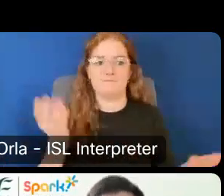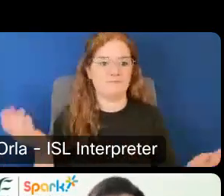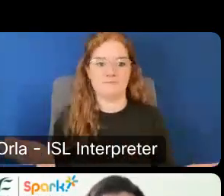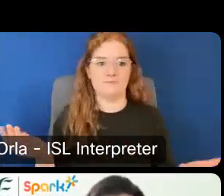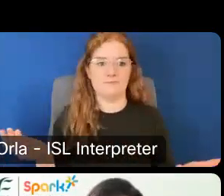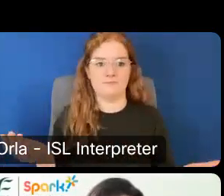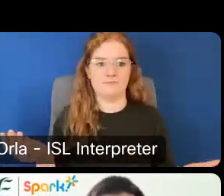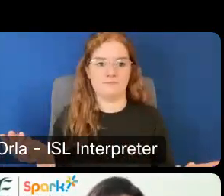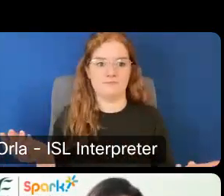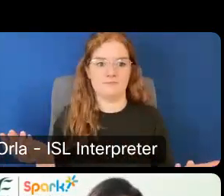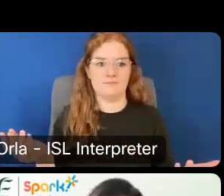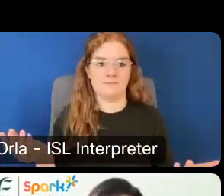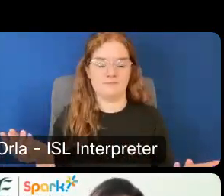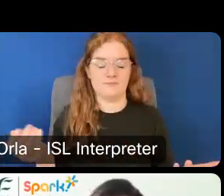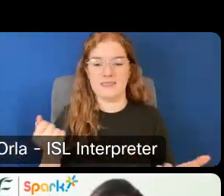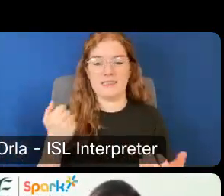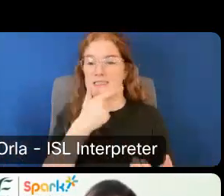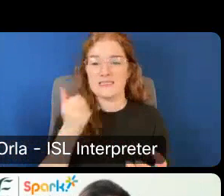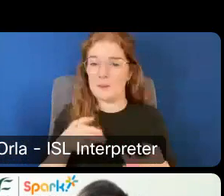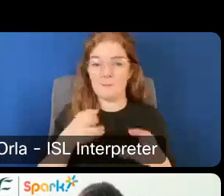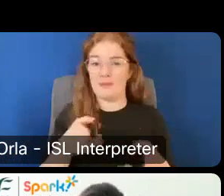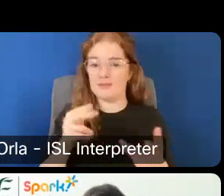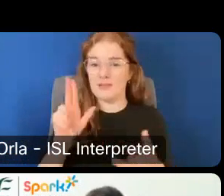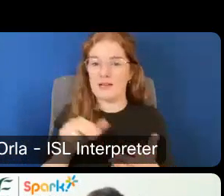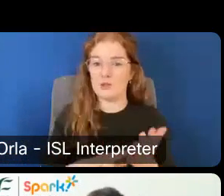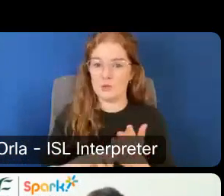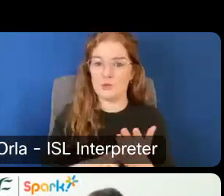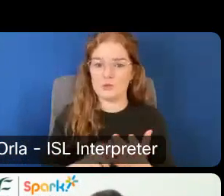or almost a utility for people to use and be able to deflect to.